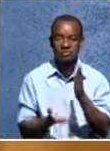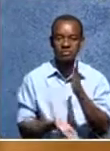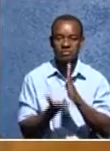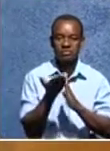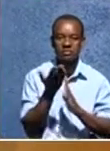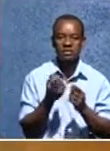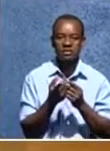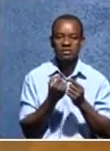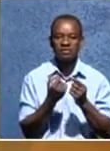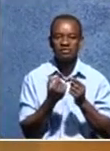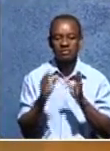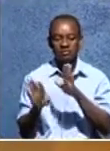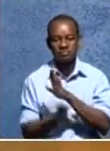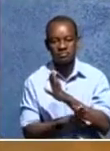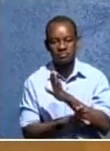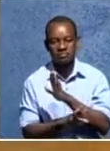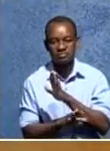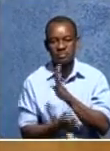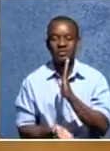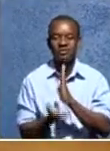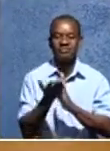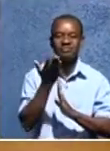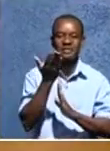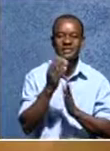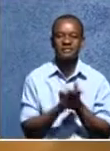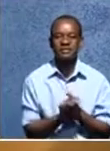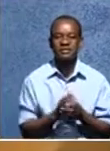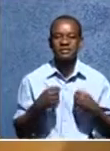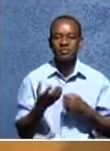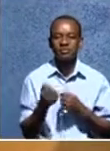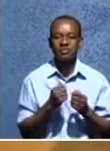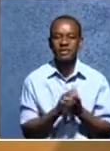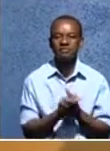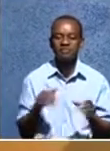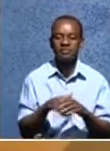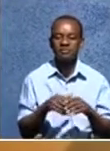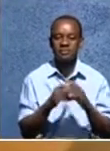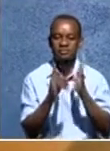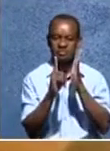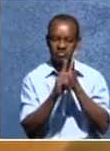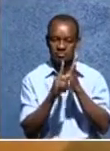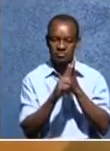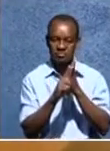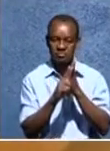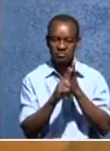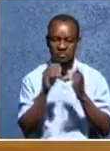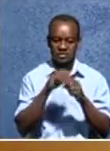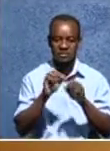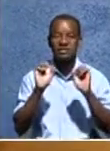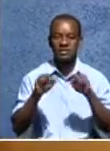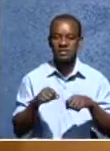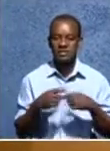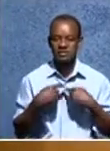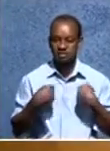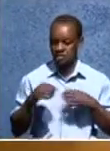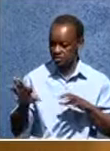sector. And then on the legal side, we draft partnership or members agreements. And very important also, we identify sources